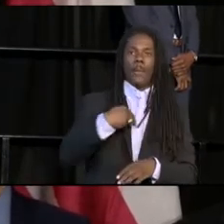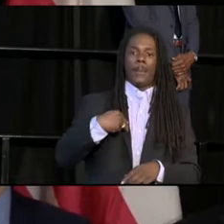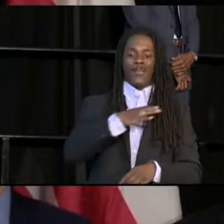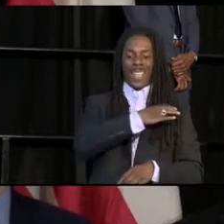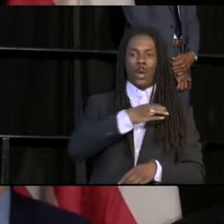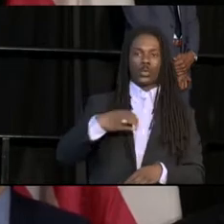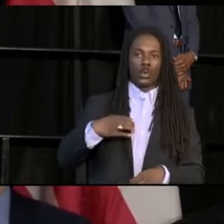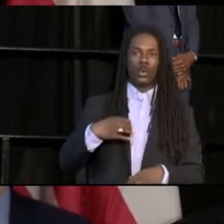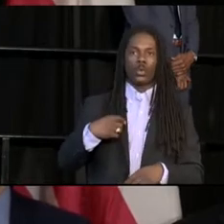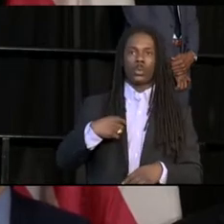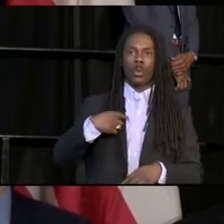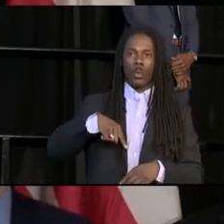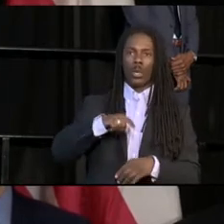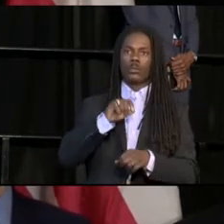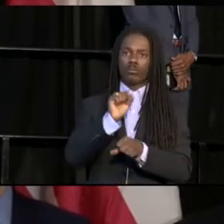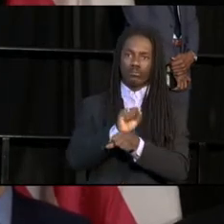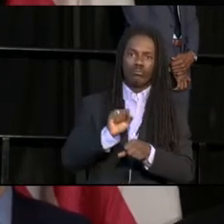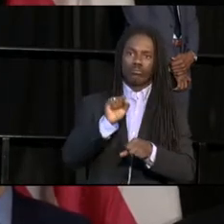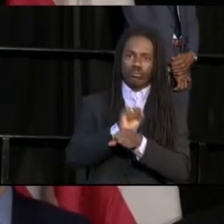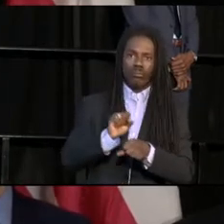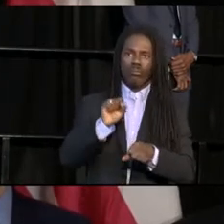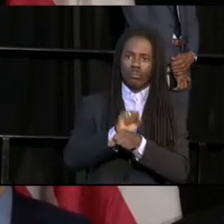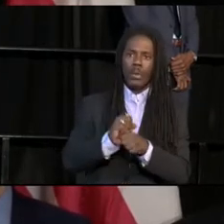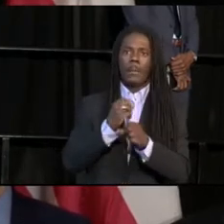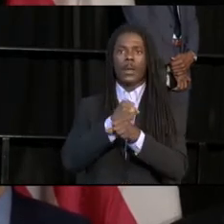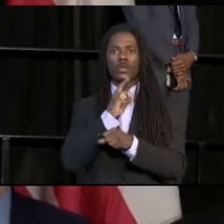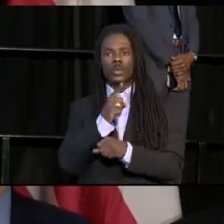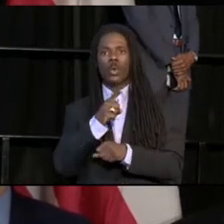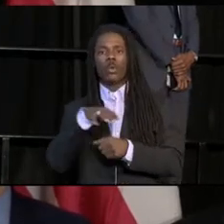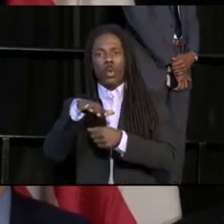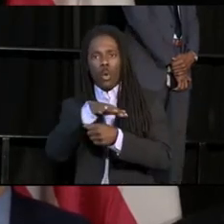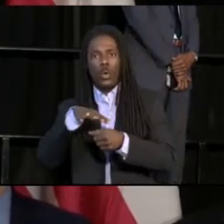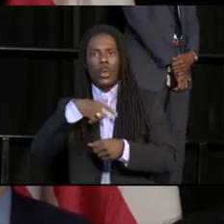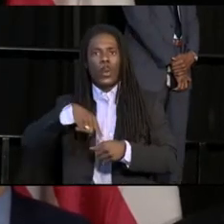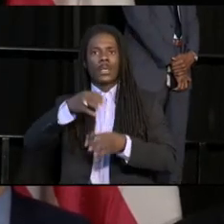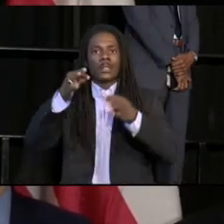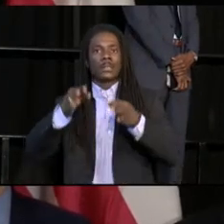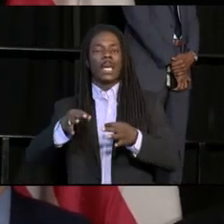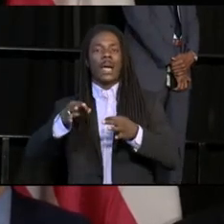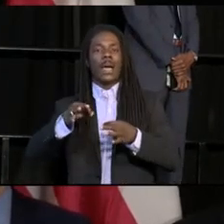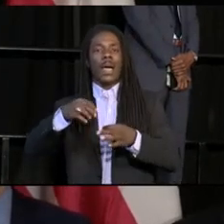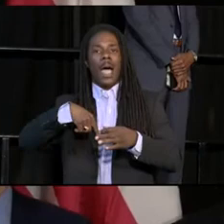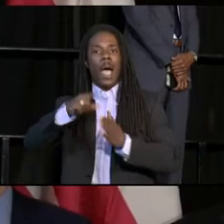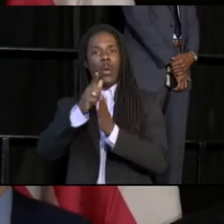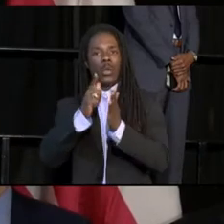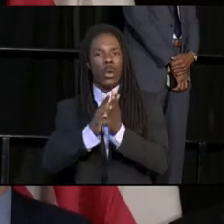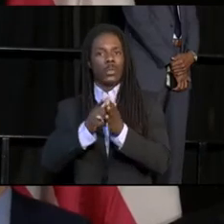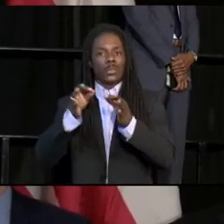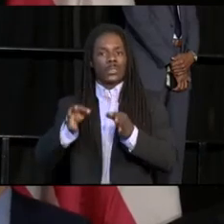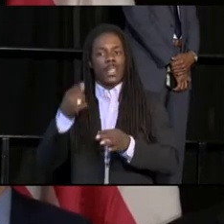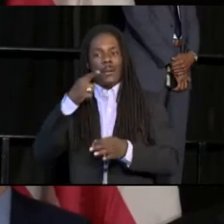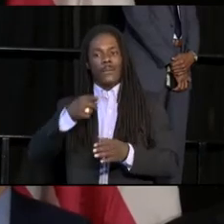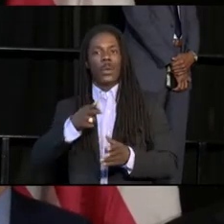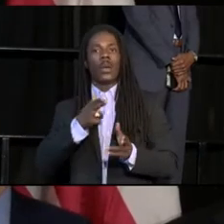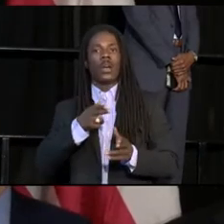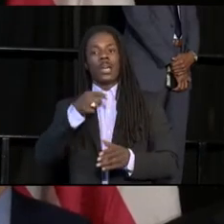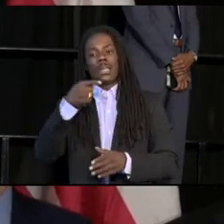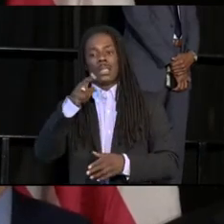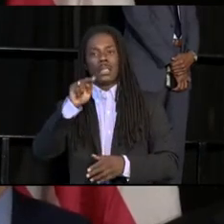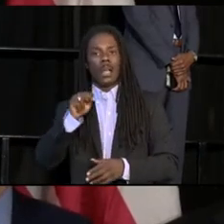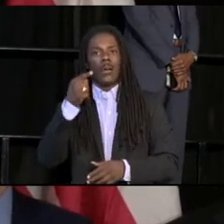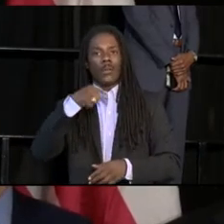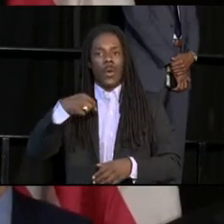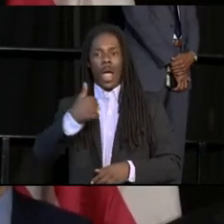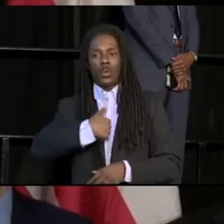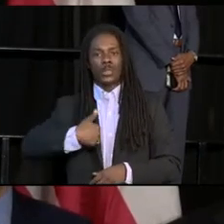make sure that we locally decide our laws regarding guns for ourselves, the